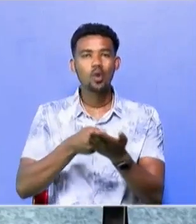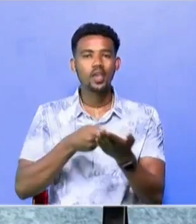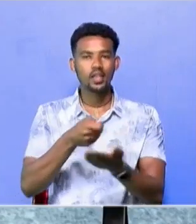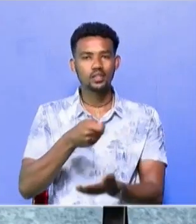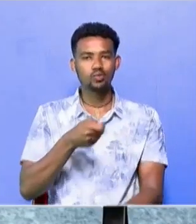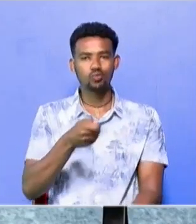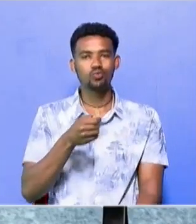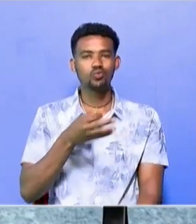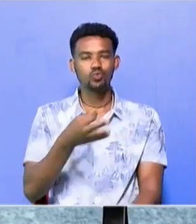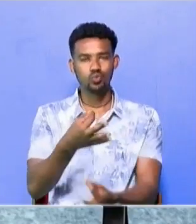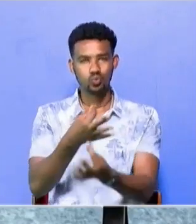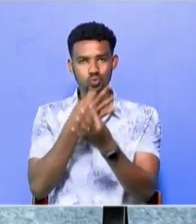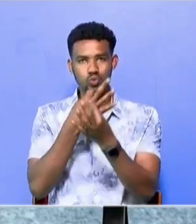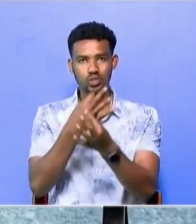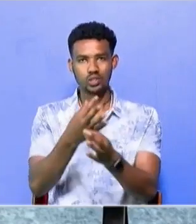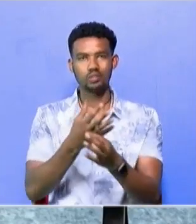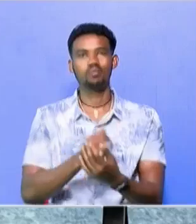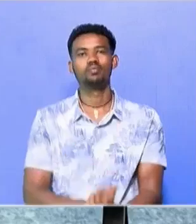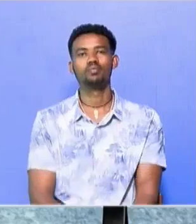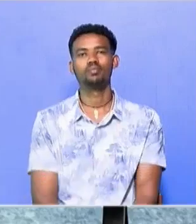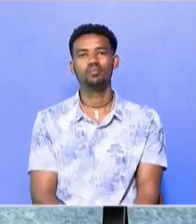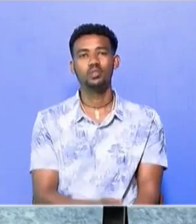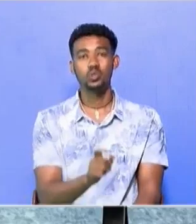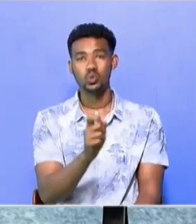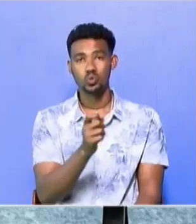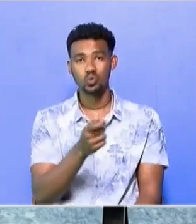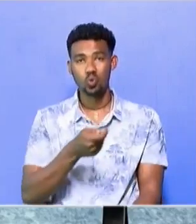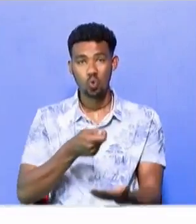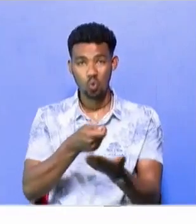If you underline cooking, you are correct.